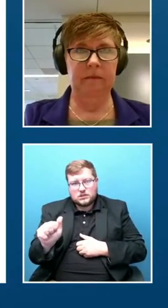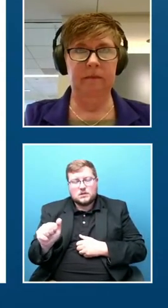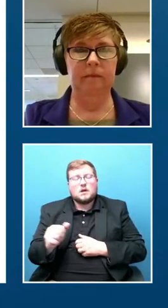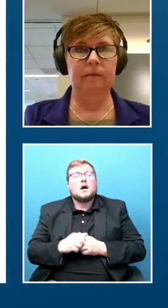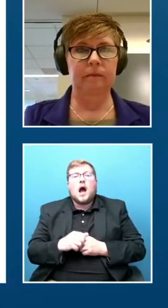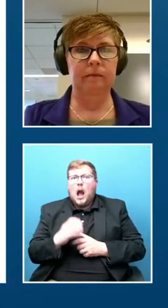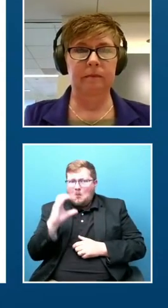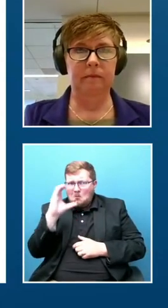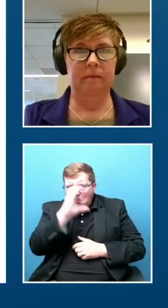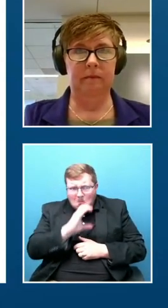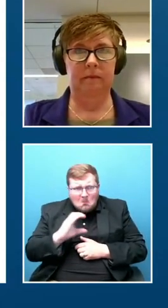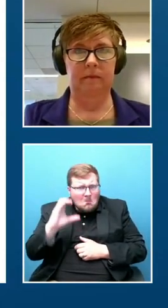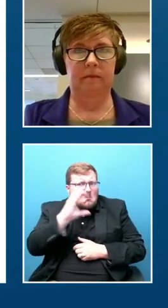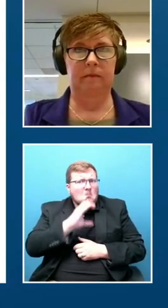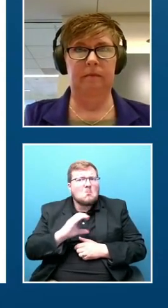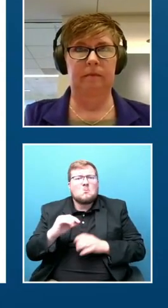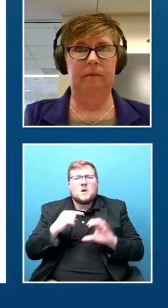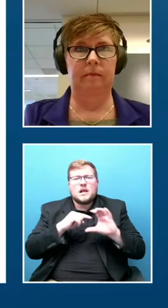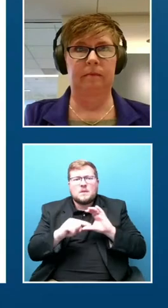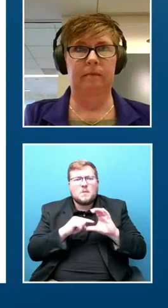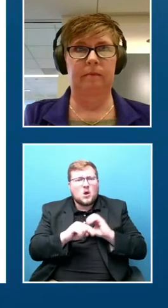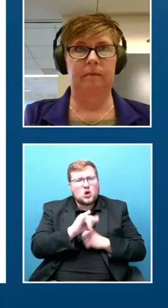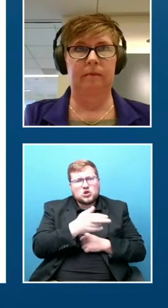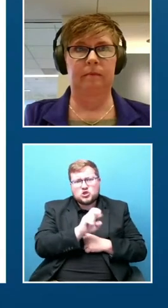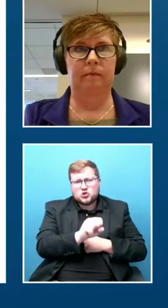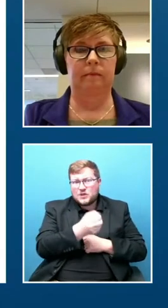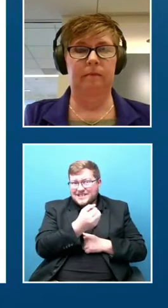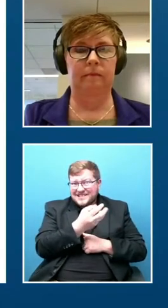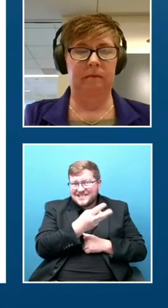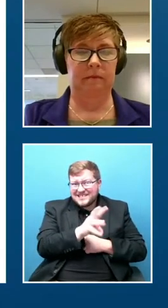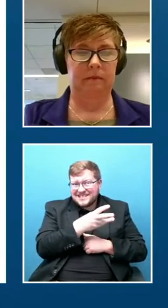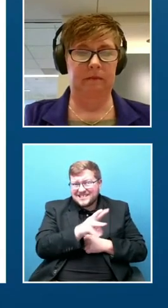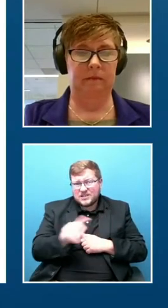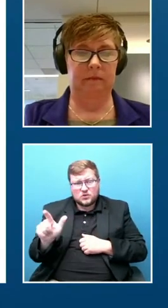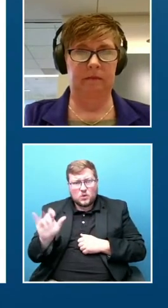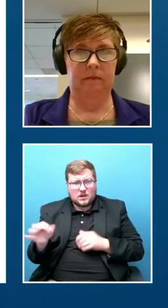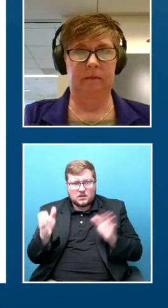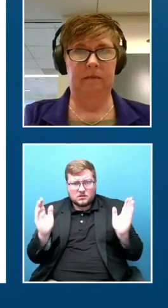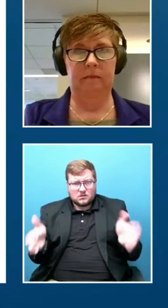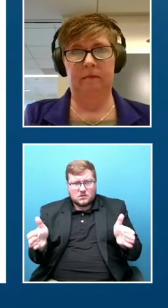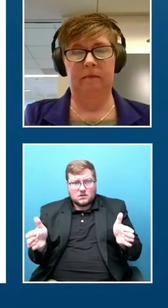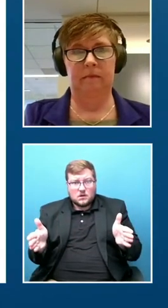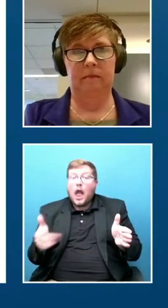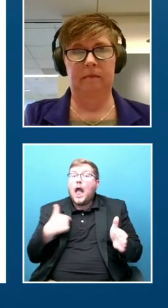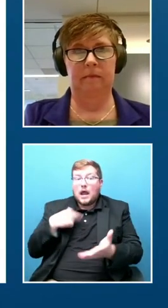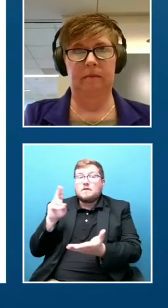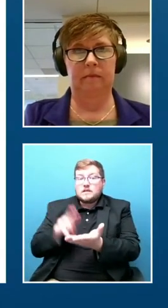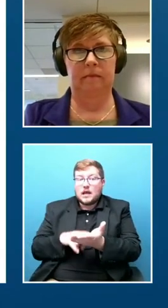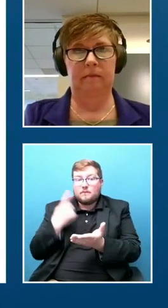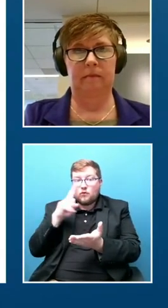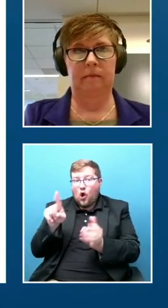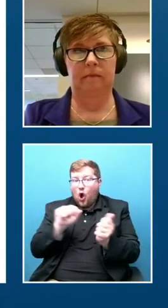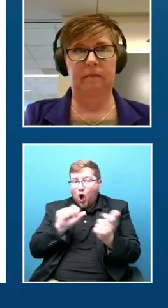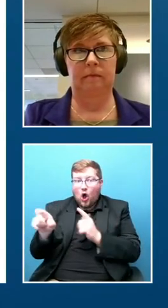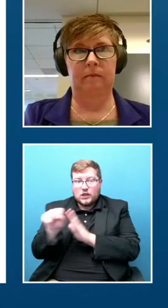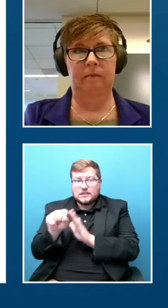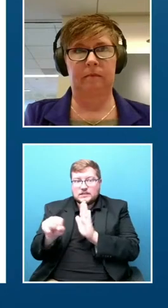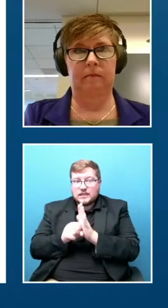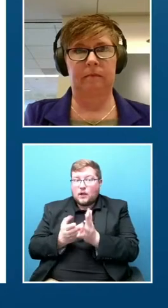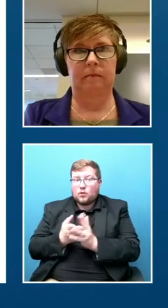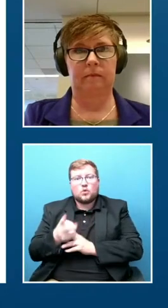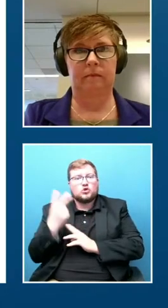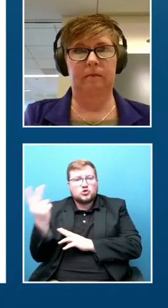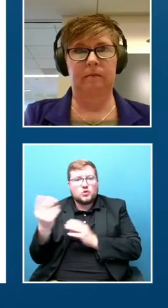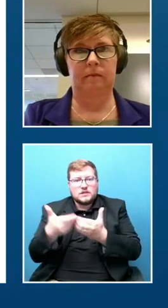from June 16th through June 29th in 2020. I'm actually subscribed to the State Democratic Party through two emails. I